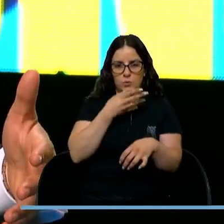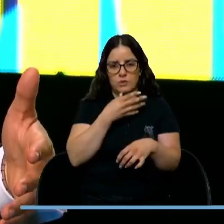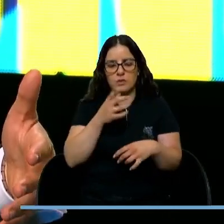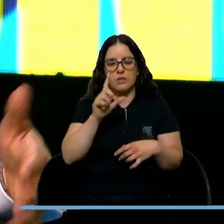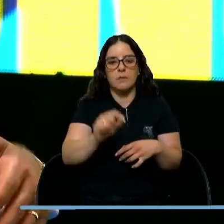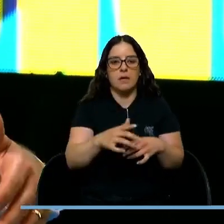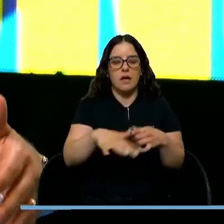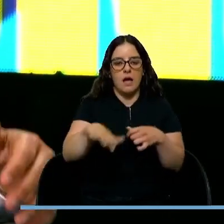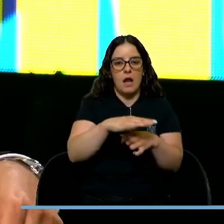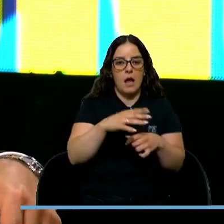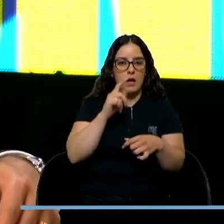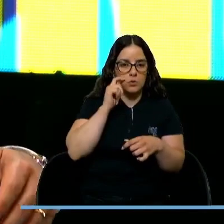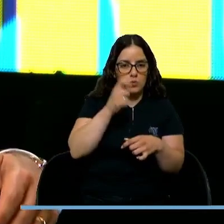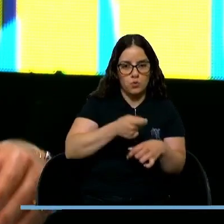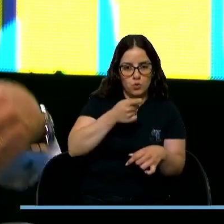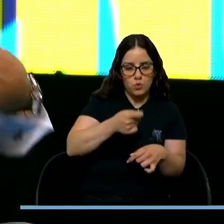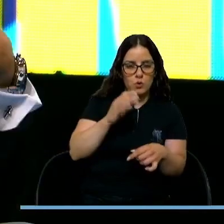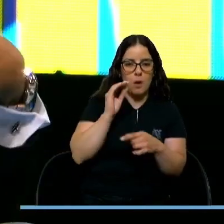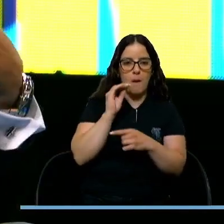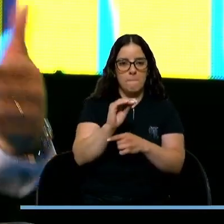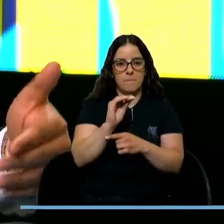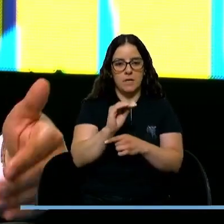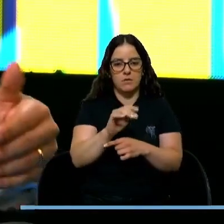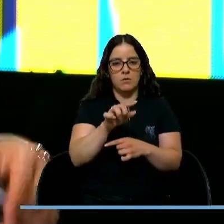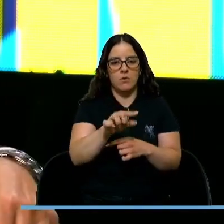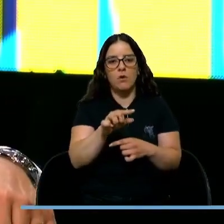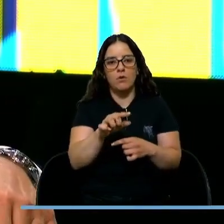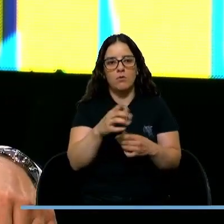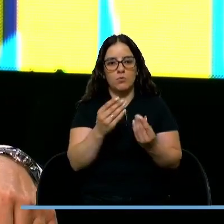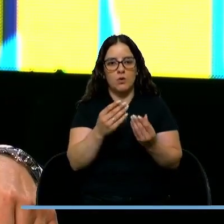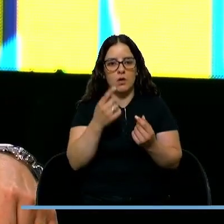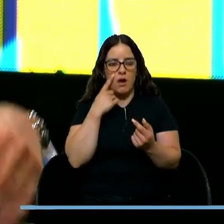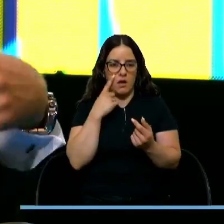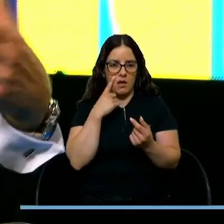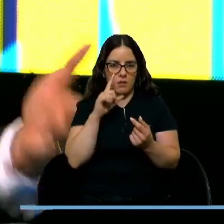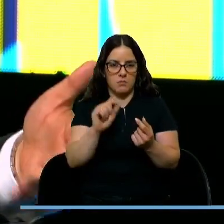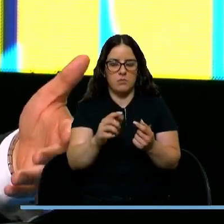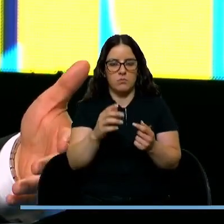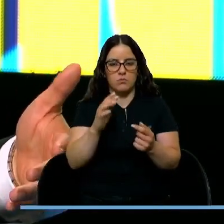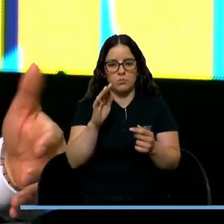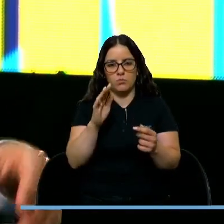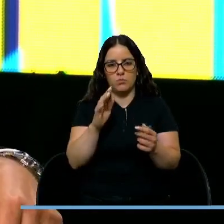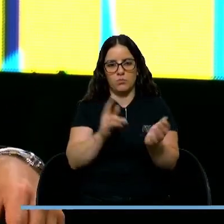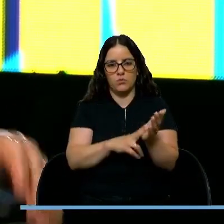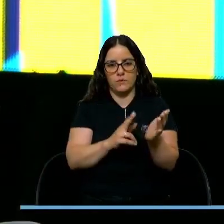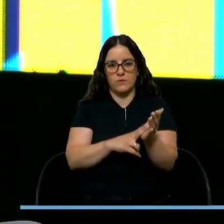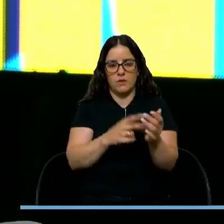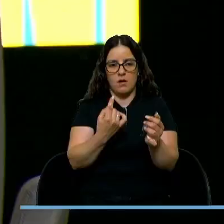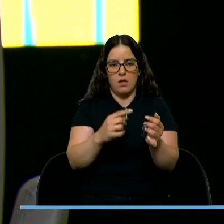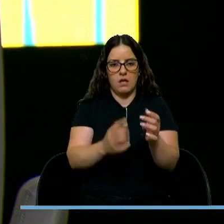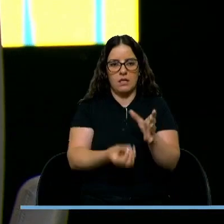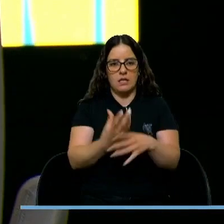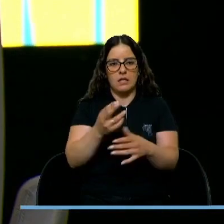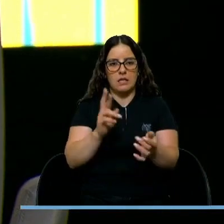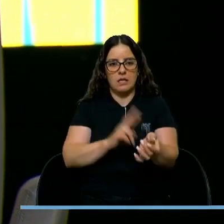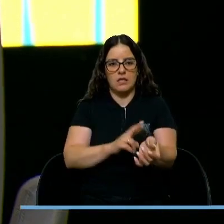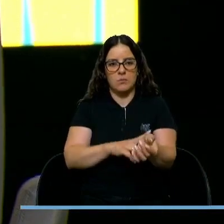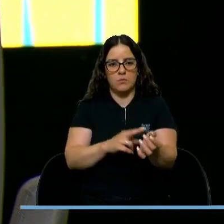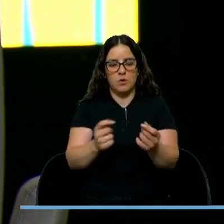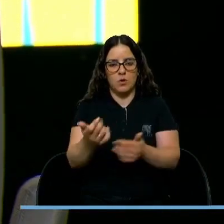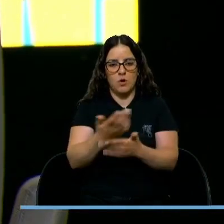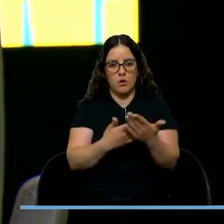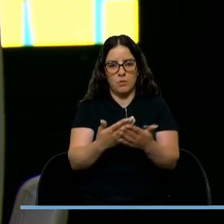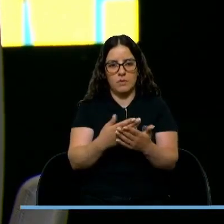ago. The banking and insurance sector are very attentive, and they are also interested in doing